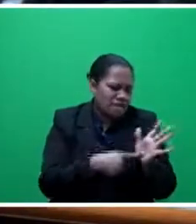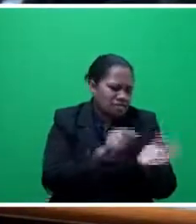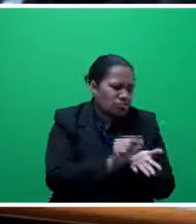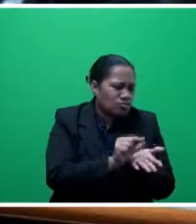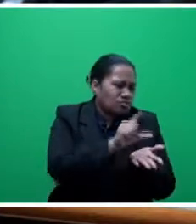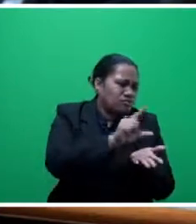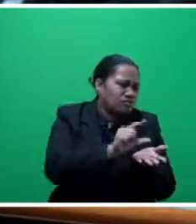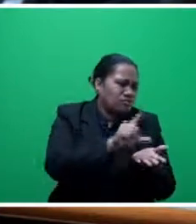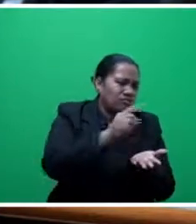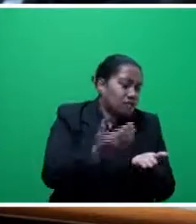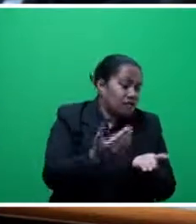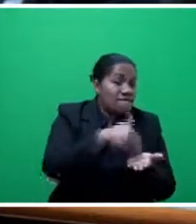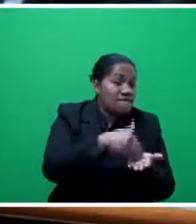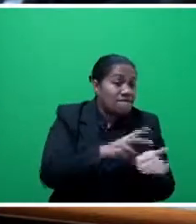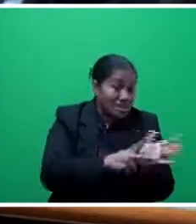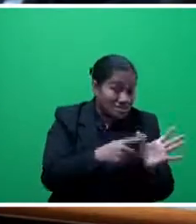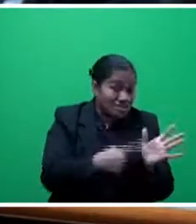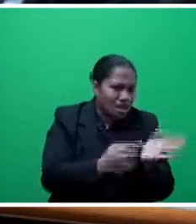1,600 items